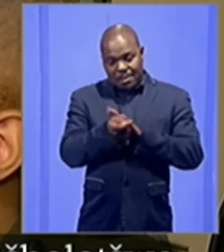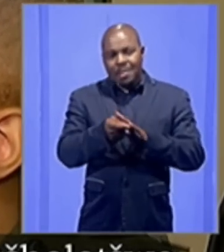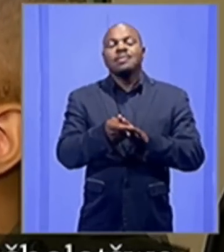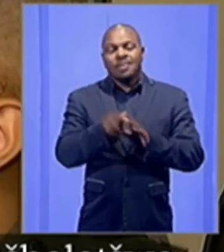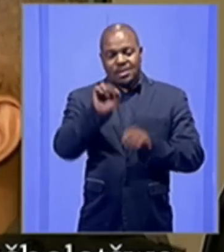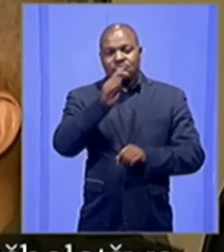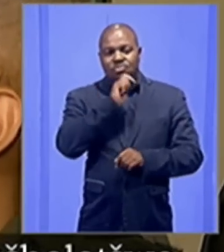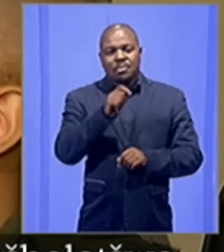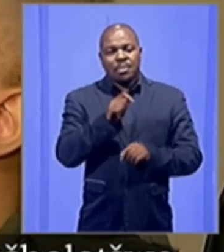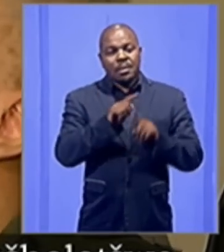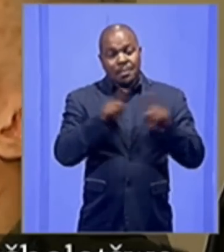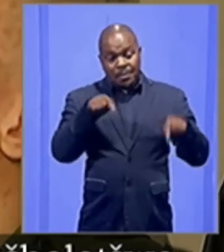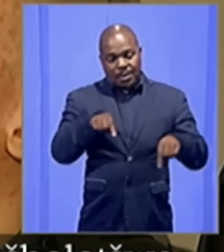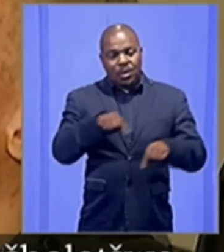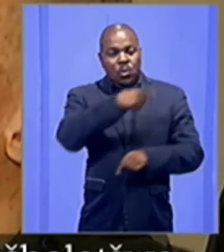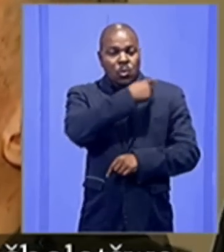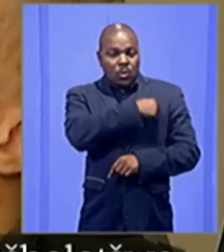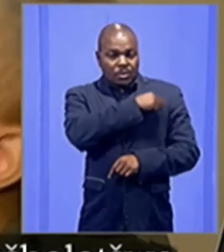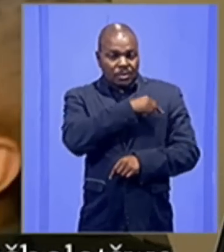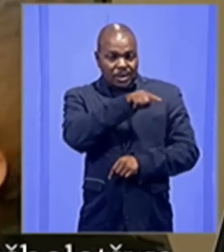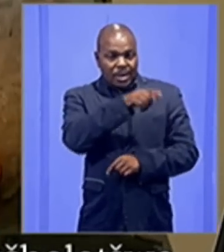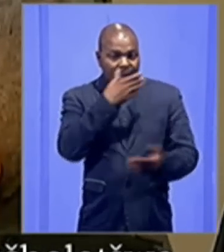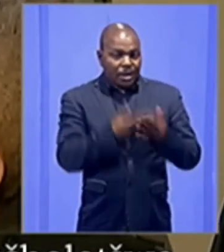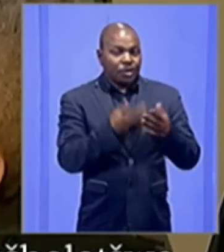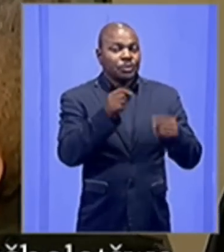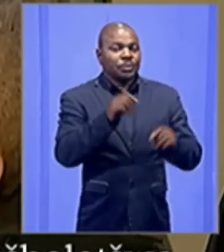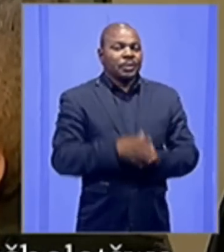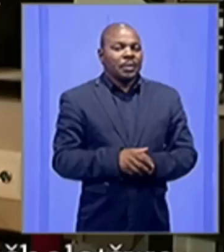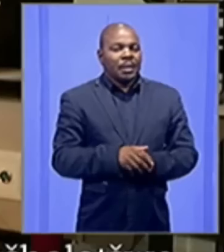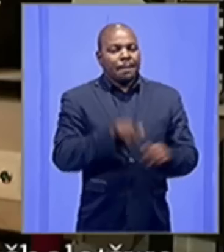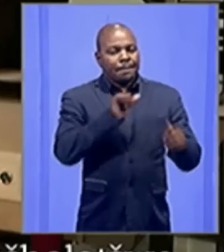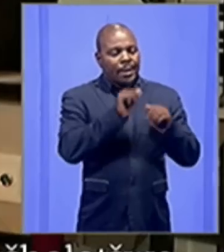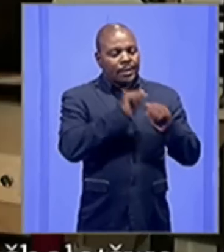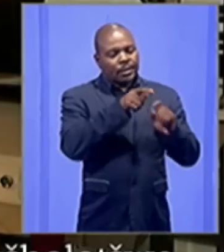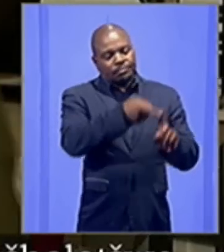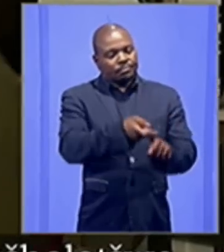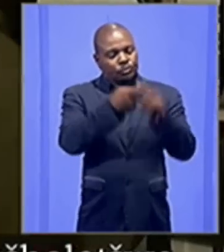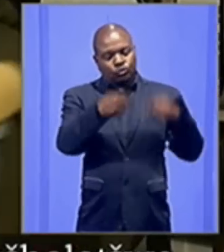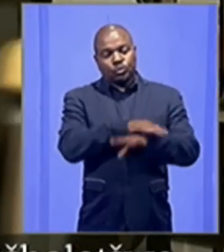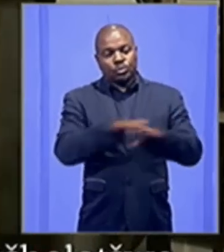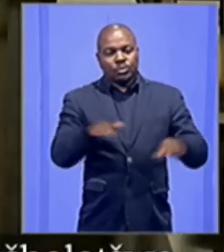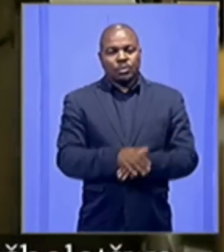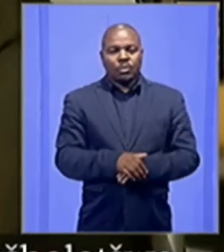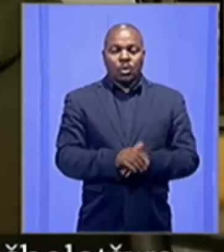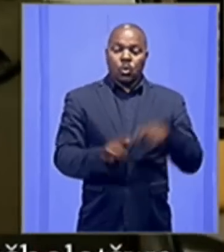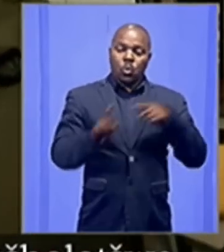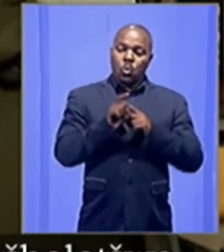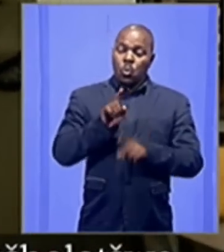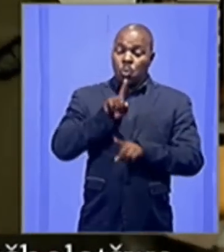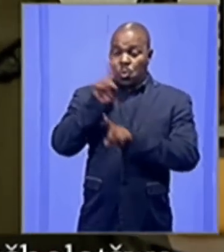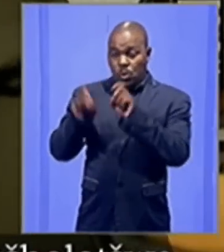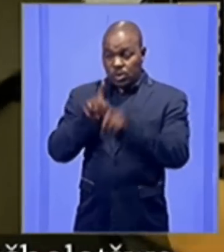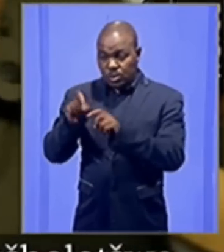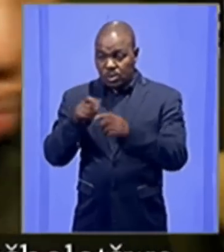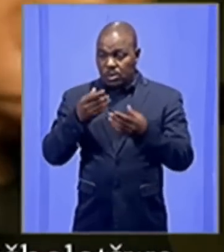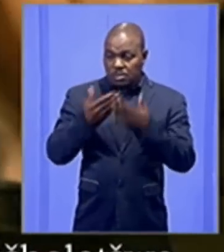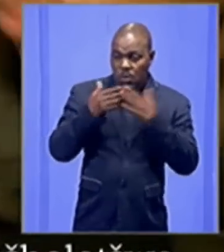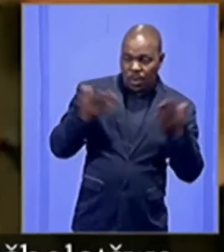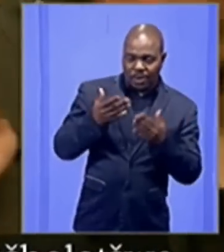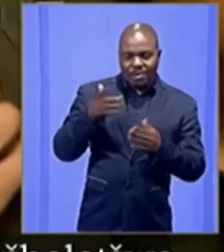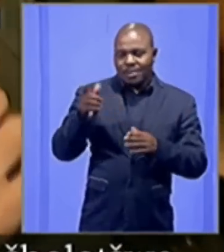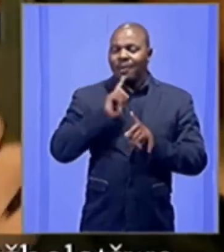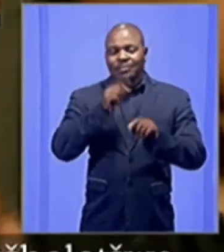the hospitals, the least they could have done was to maybe ban him. Lani o ganna go araba dipotšišo malebana le mangwalo a thuto